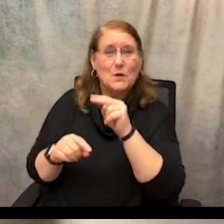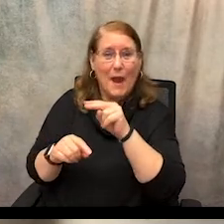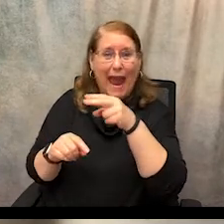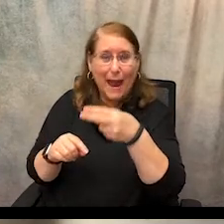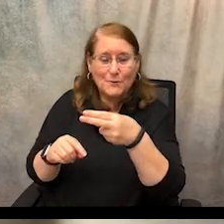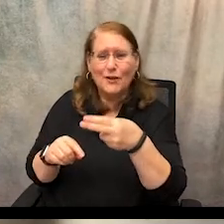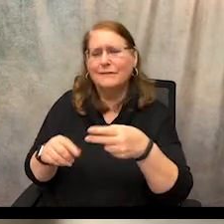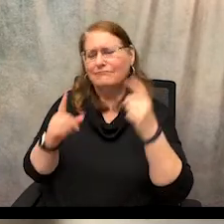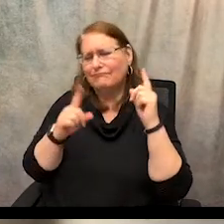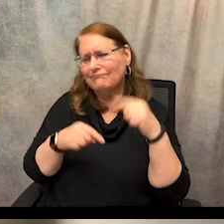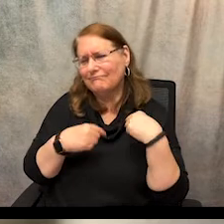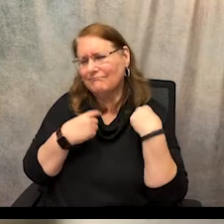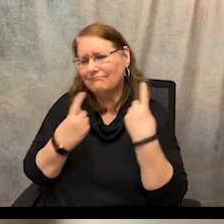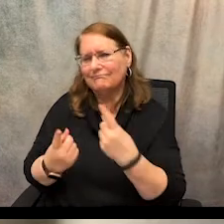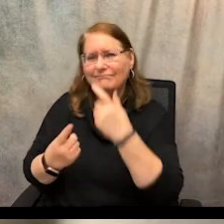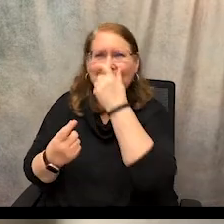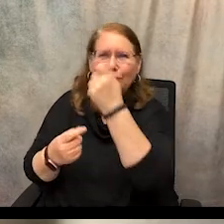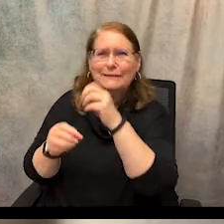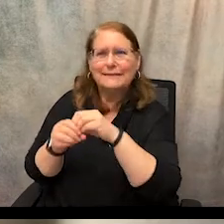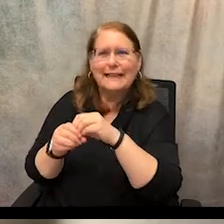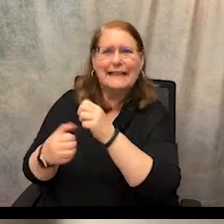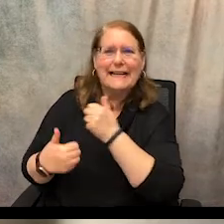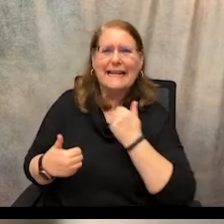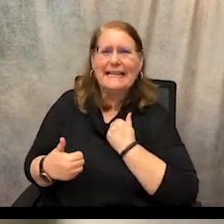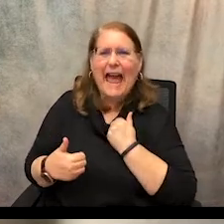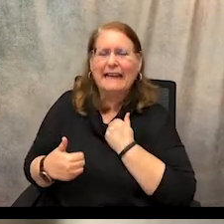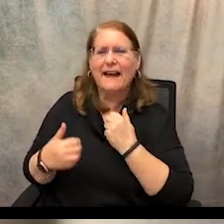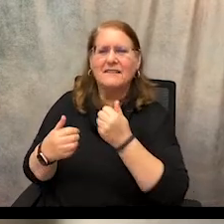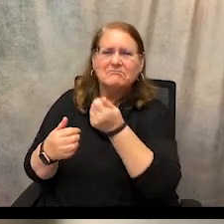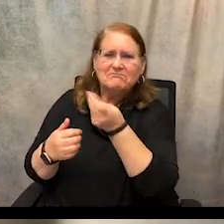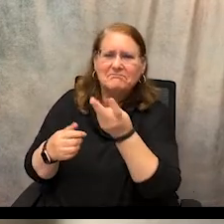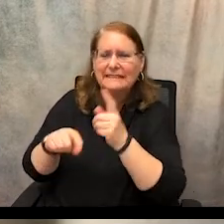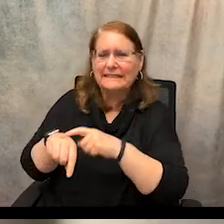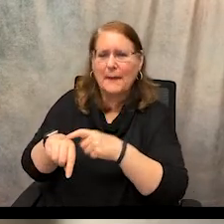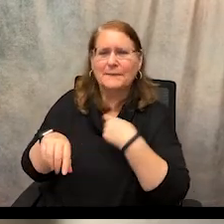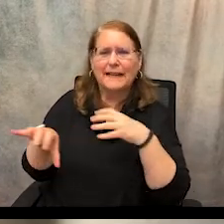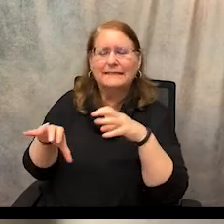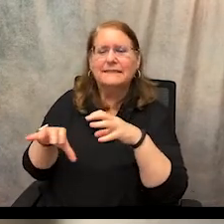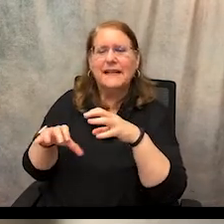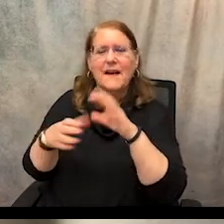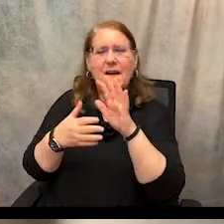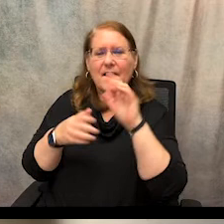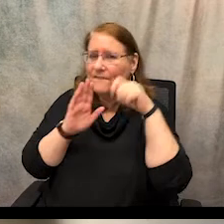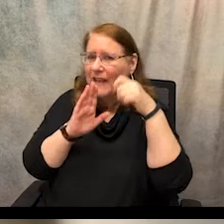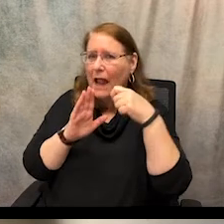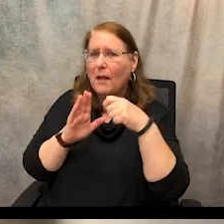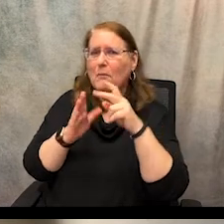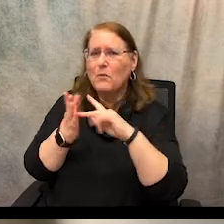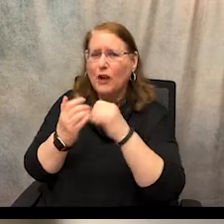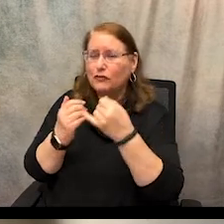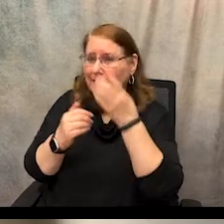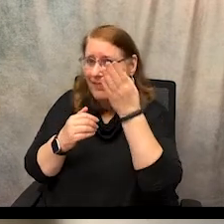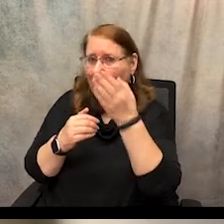Hampshire, and I've had a long-standing interest in Canada, and I've done a couple of different film projects there. And I was looking